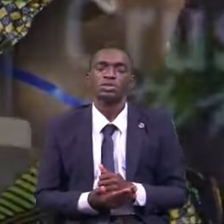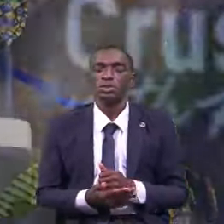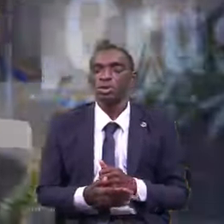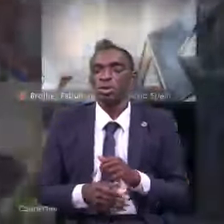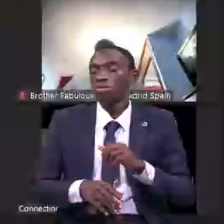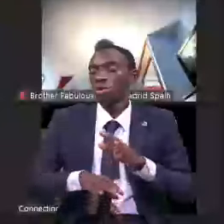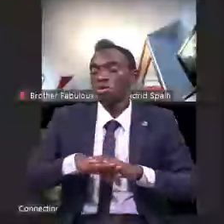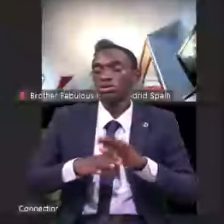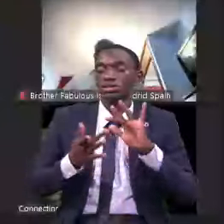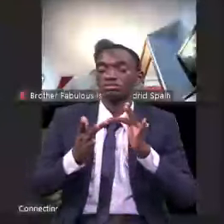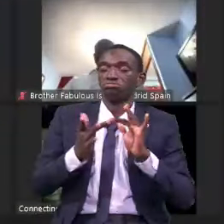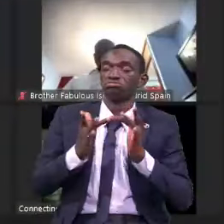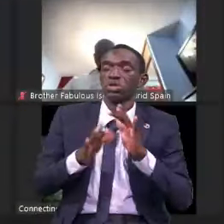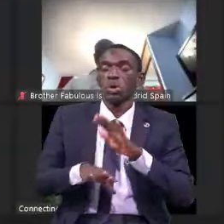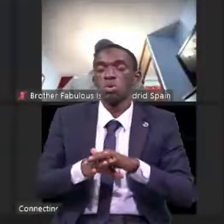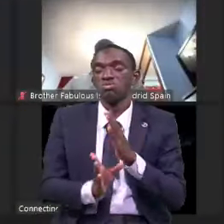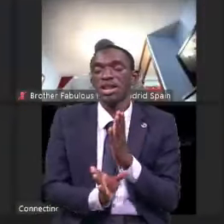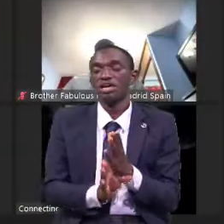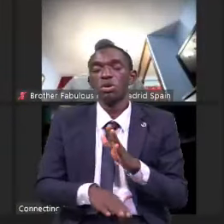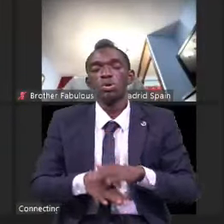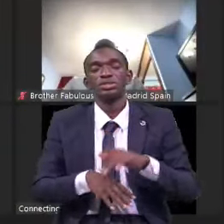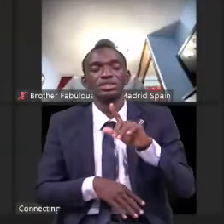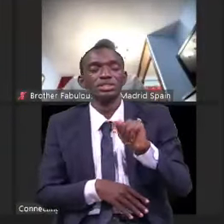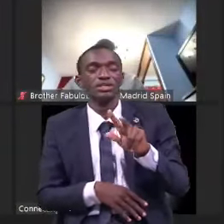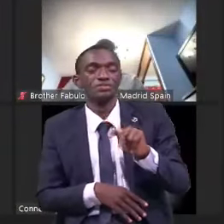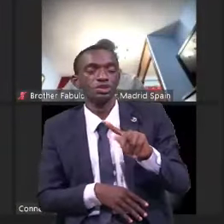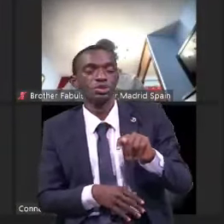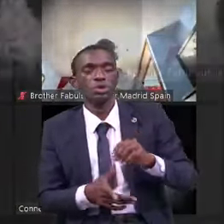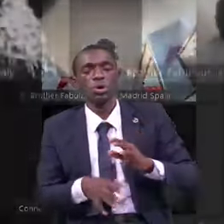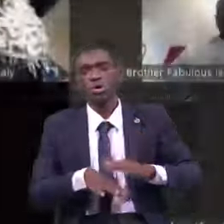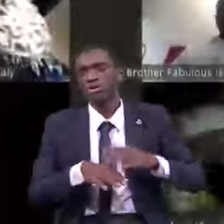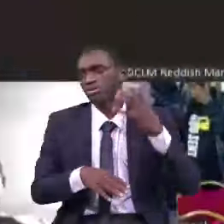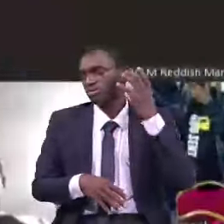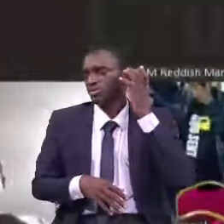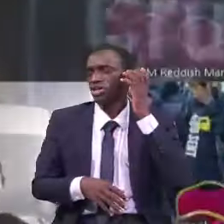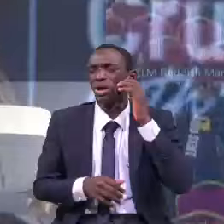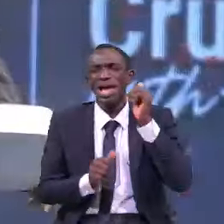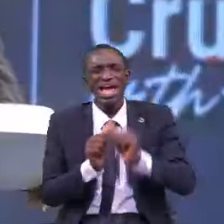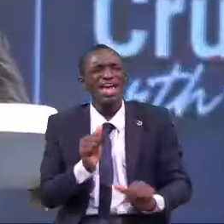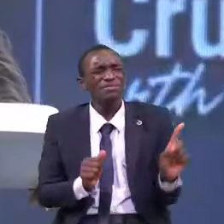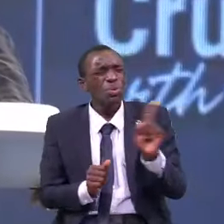Online, on the television, radio, everywhere, receive your miracle.